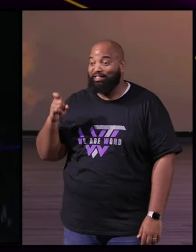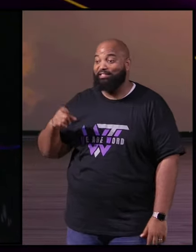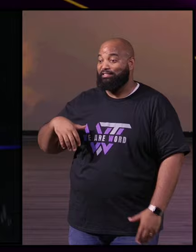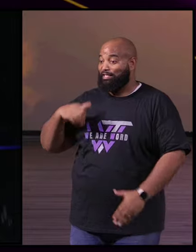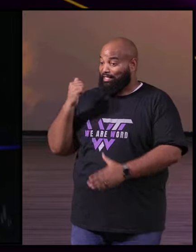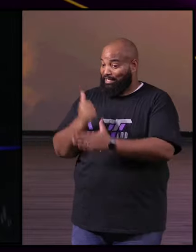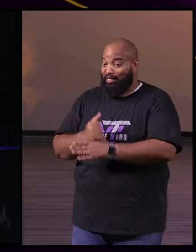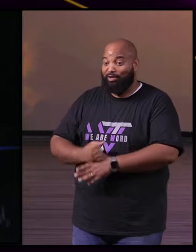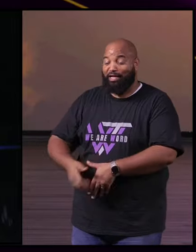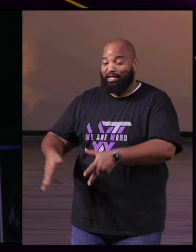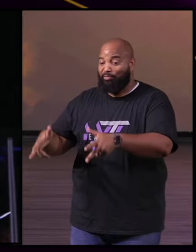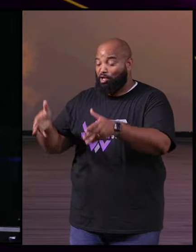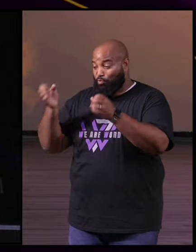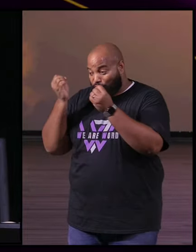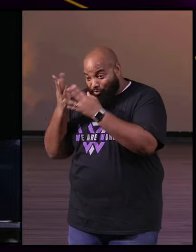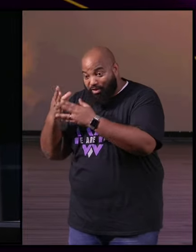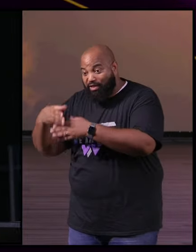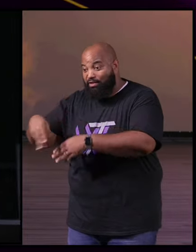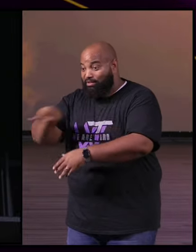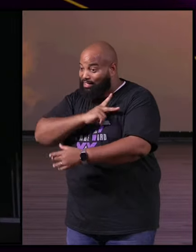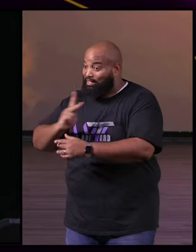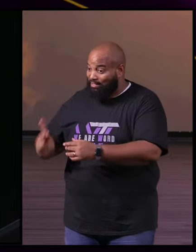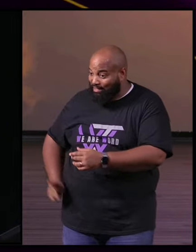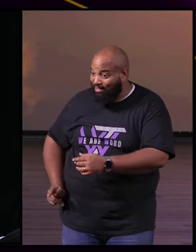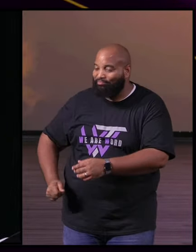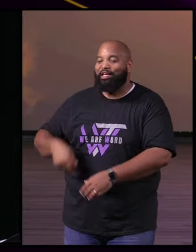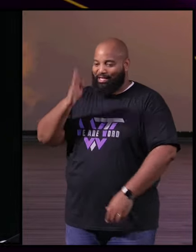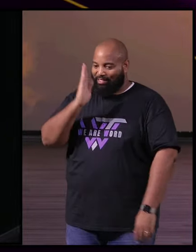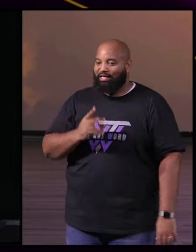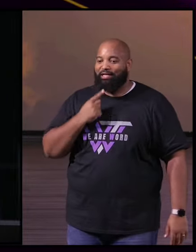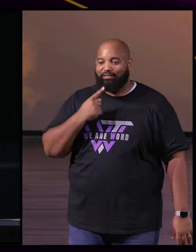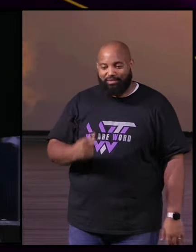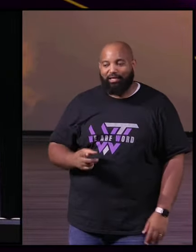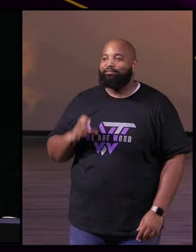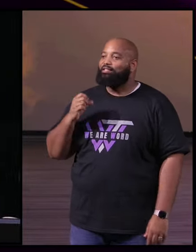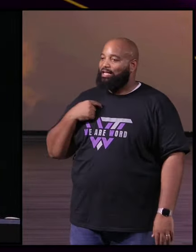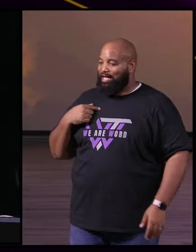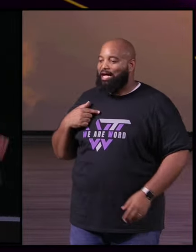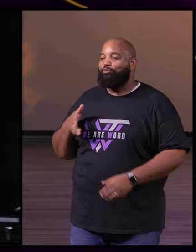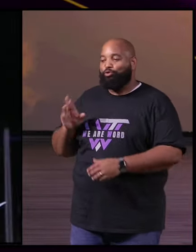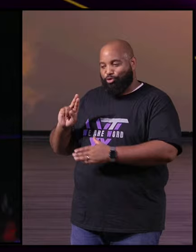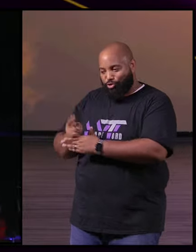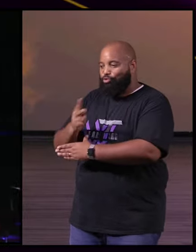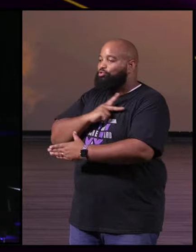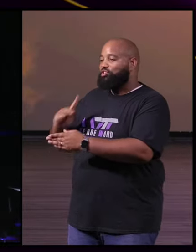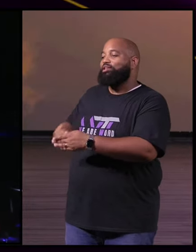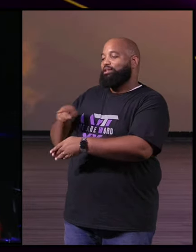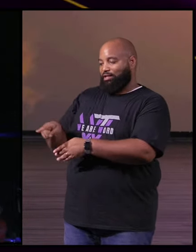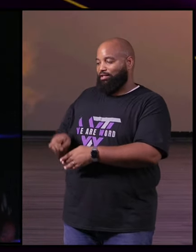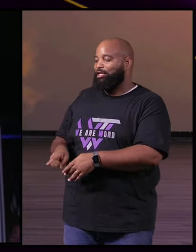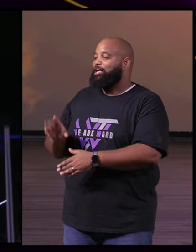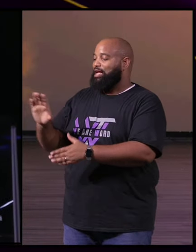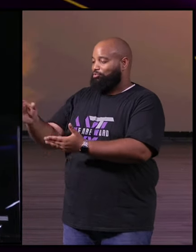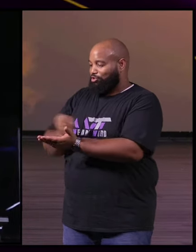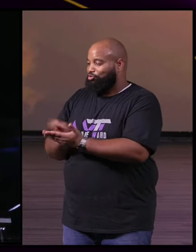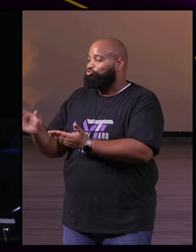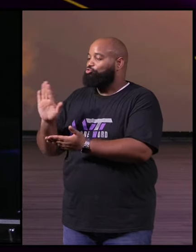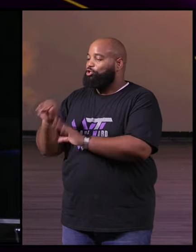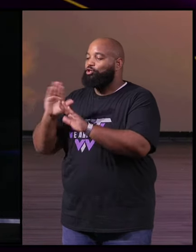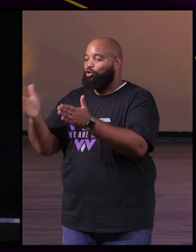to the Pharaoh, God plagues Pharaoh and then has Pharaoh speak to Abram.